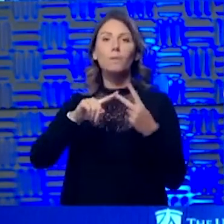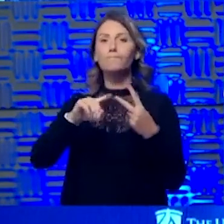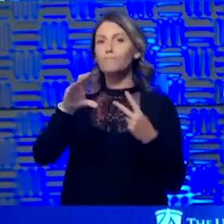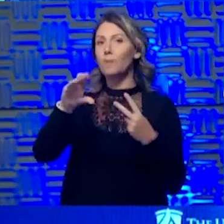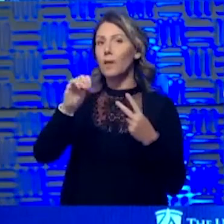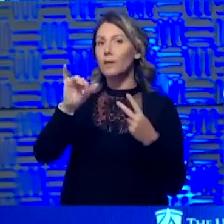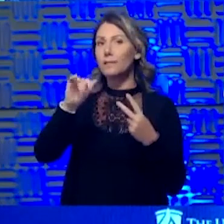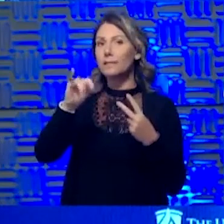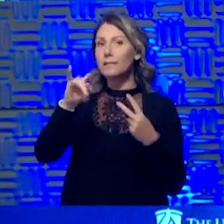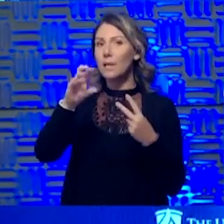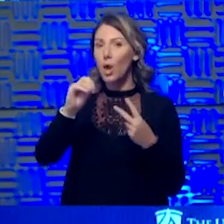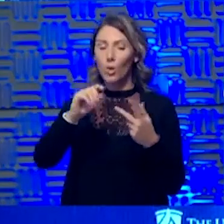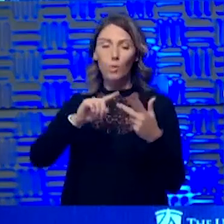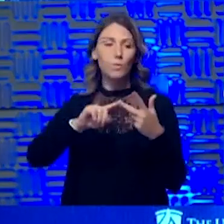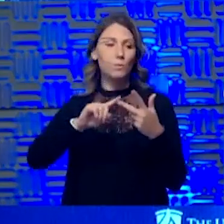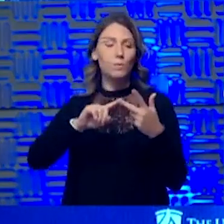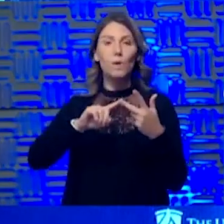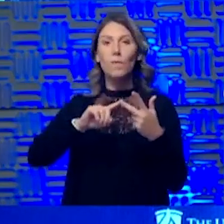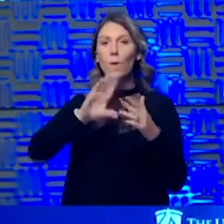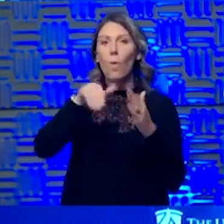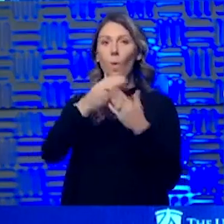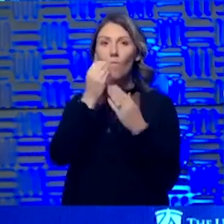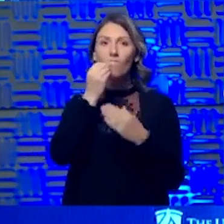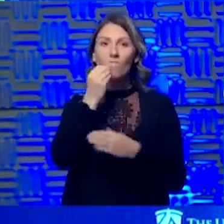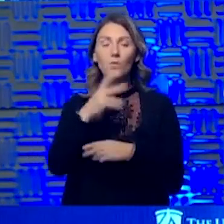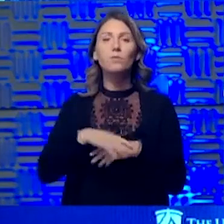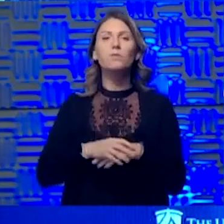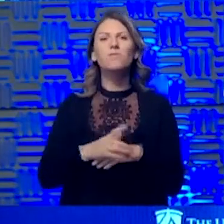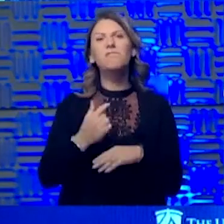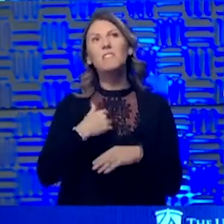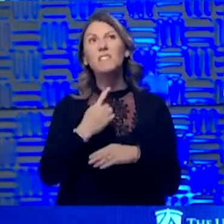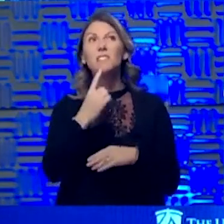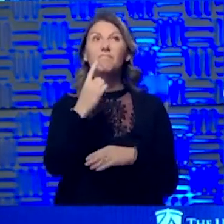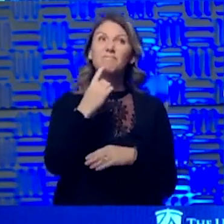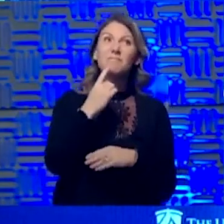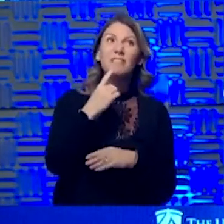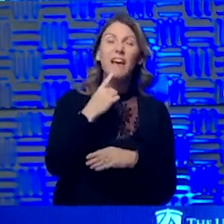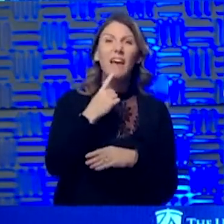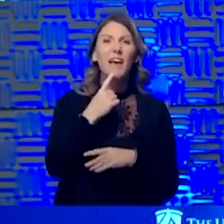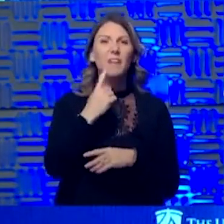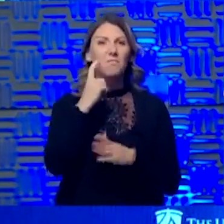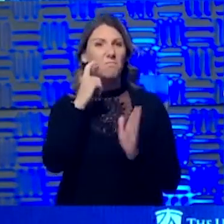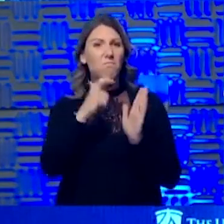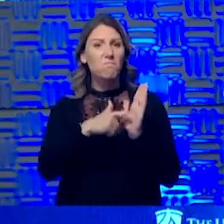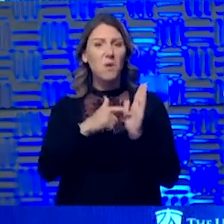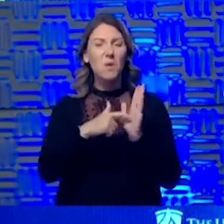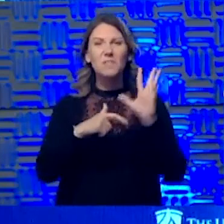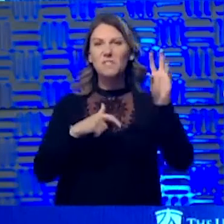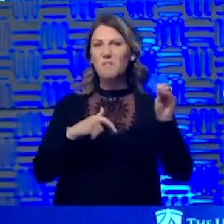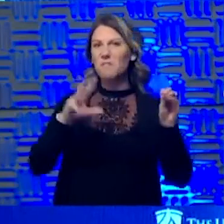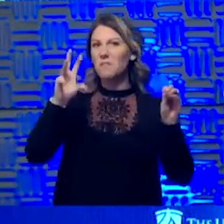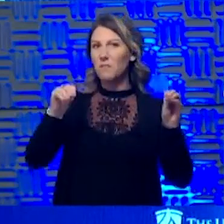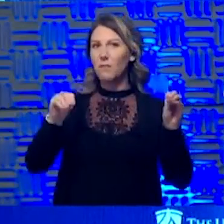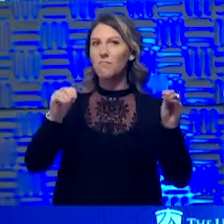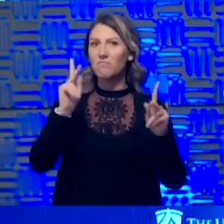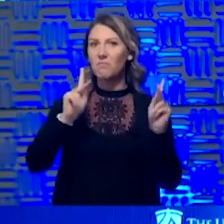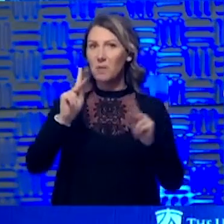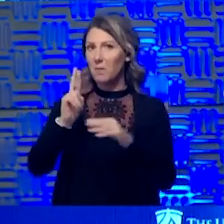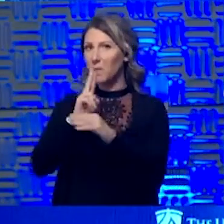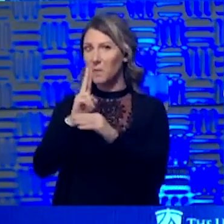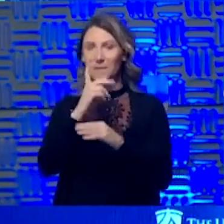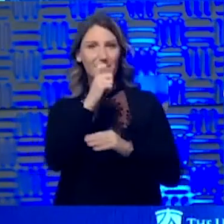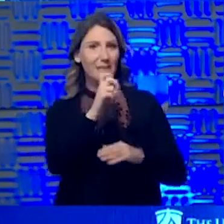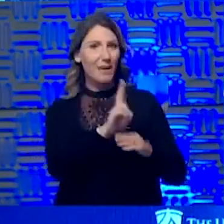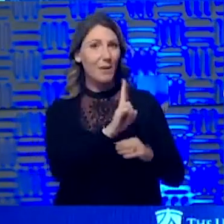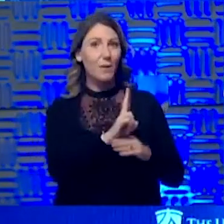Foods. And I'd say the mask wear is about 50-50, and it's tough. When I get home, I tend to wipe down my